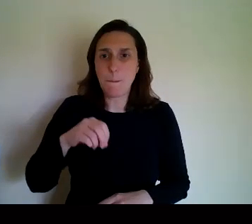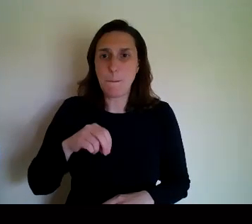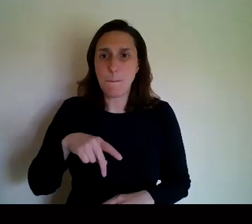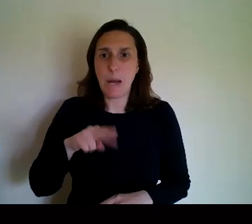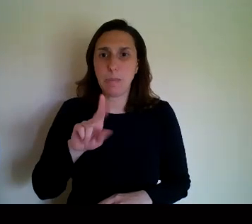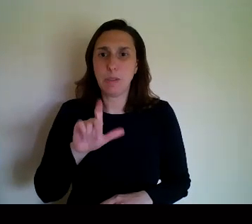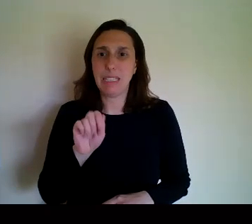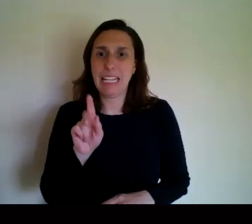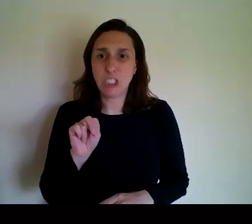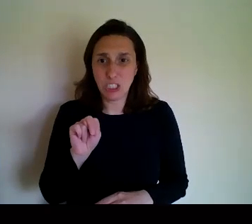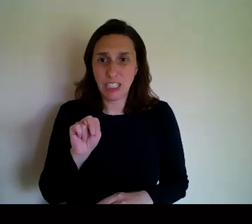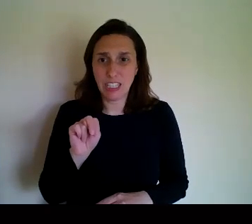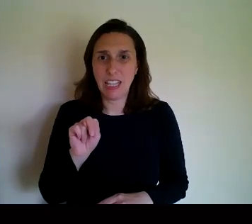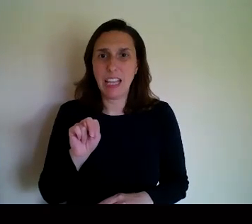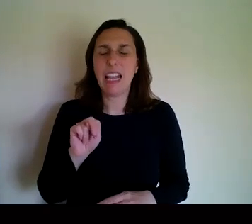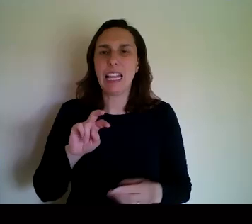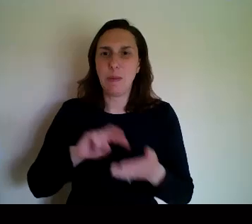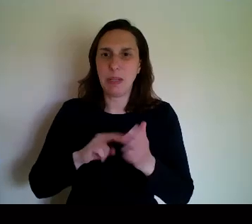And so we need to solve